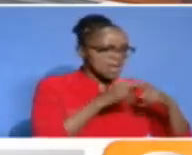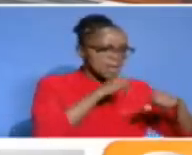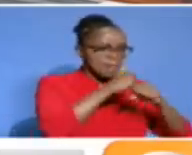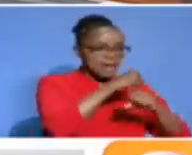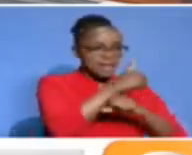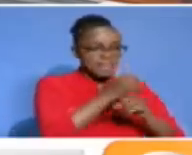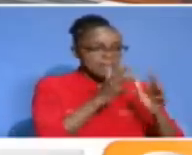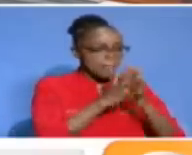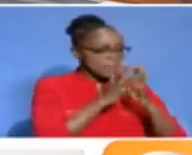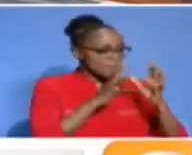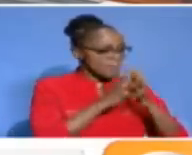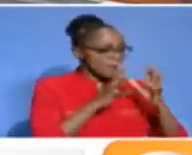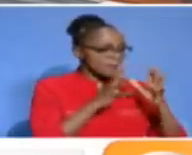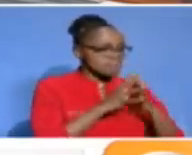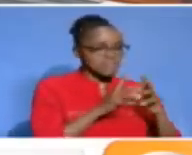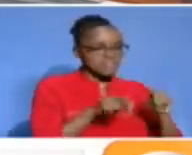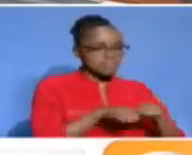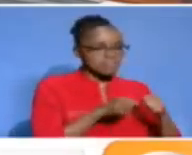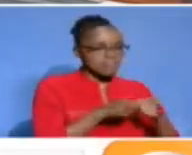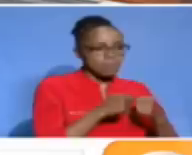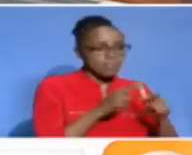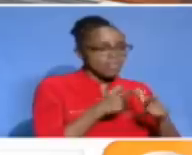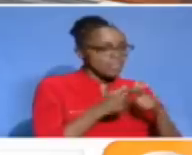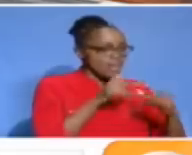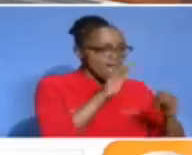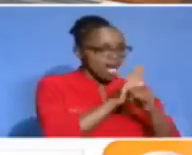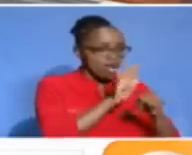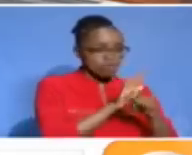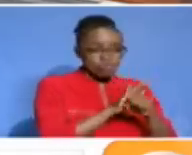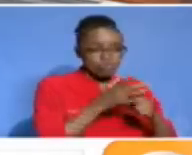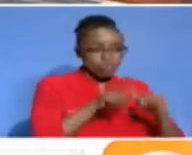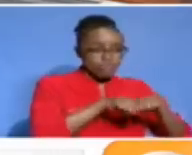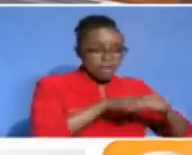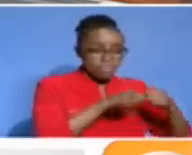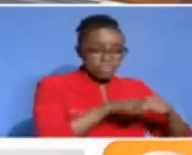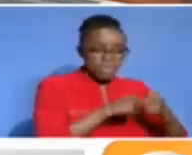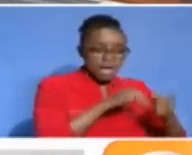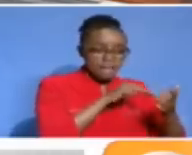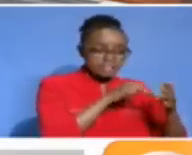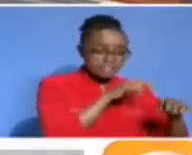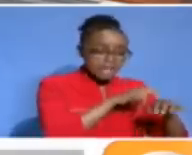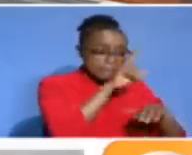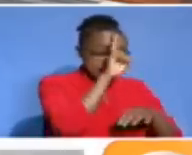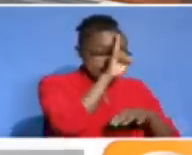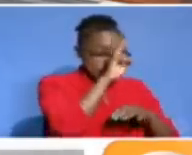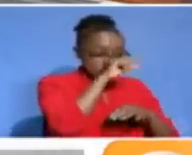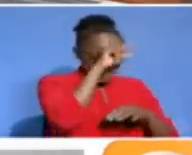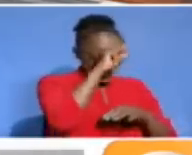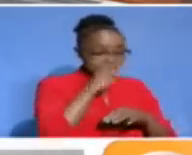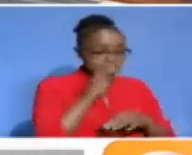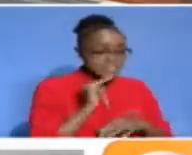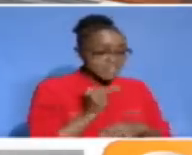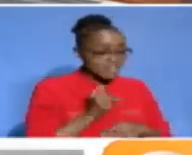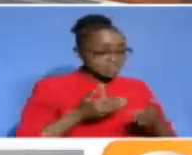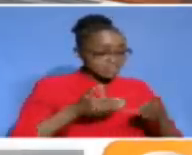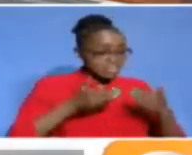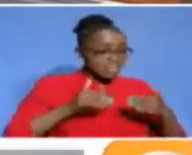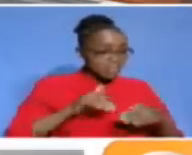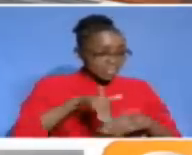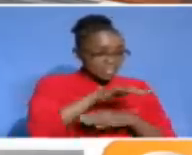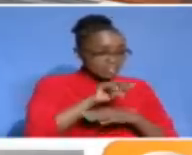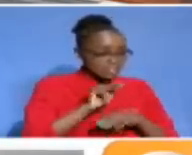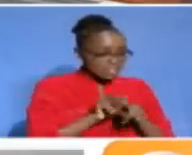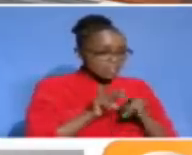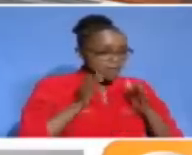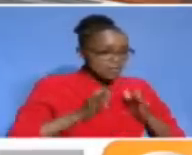another massive casualty. Correct. And collateral damage. Yeah. So when the police or the government tells us, give us space, even we as humanitarian